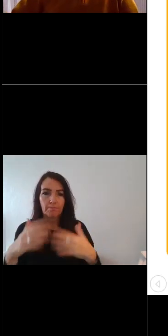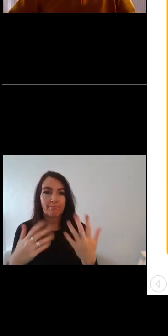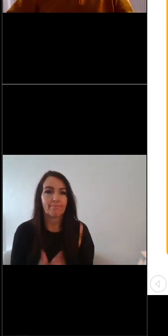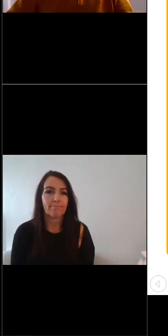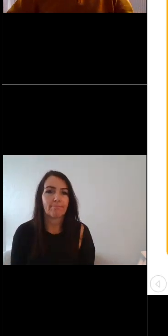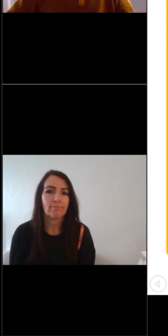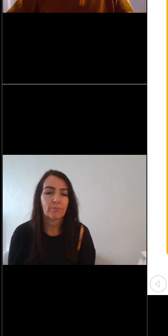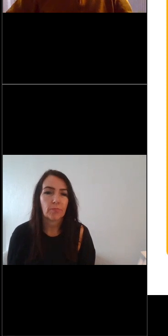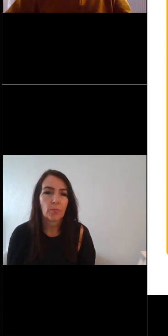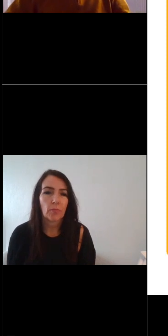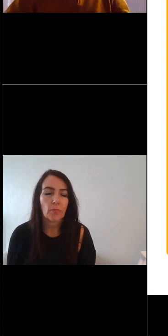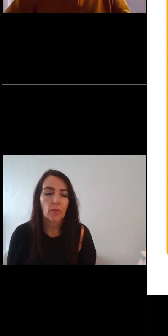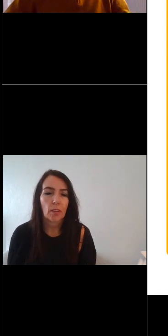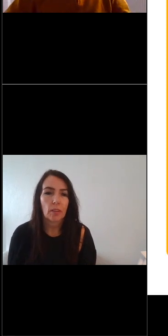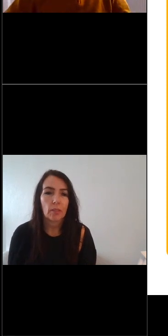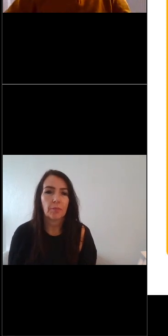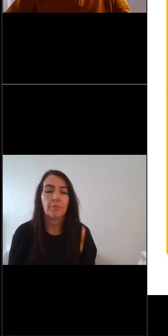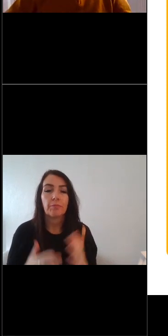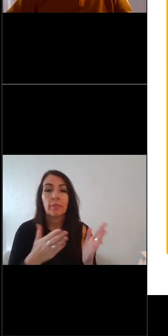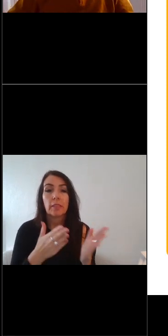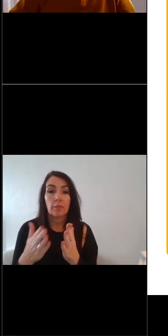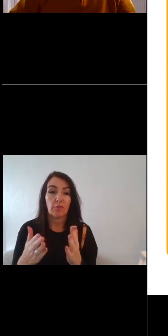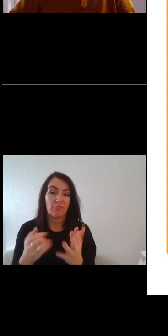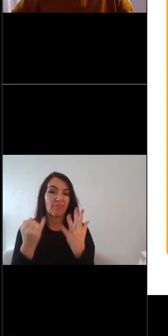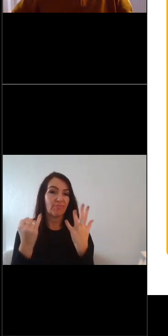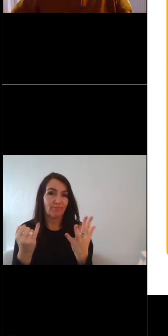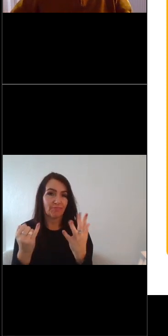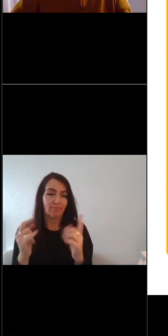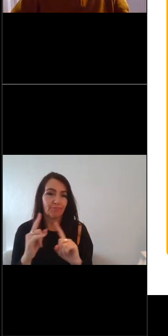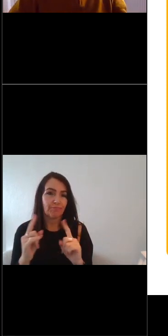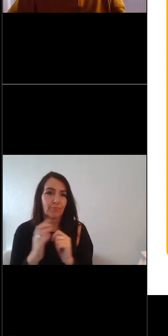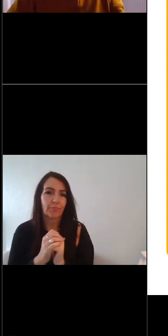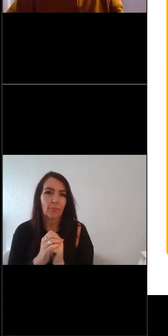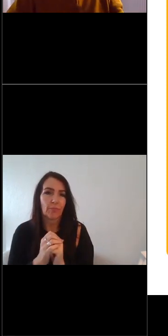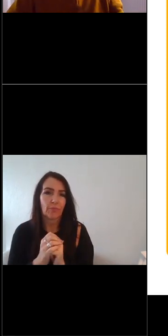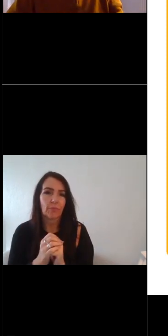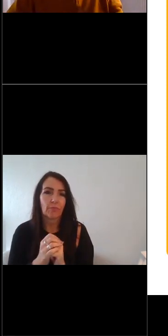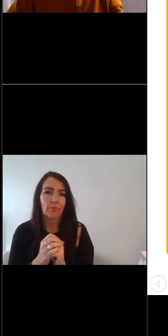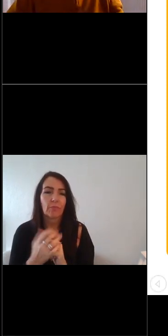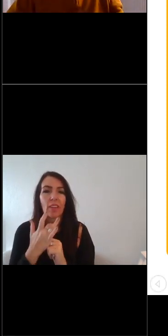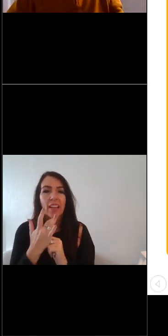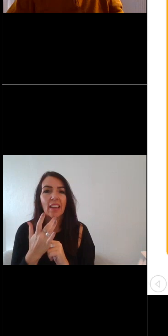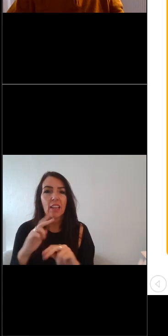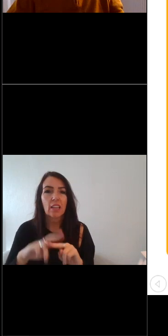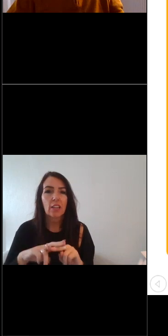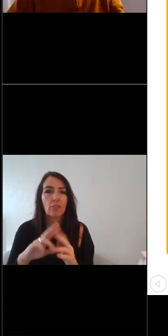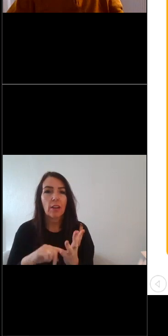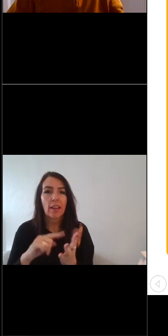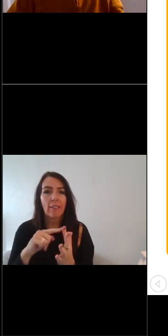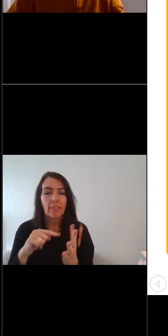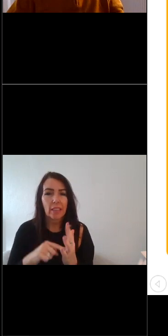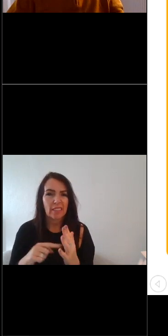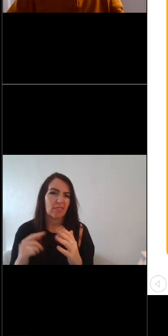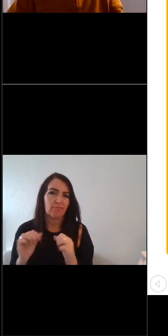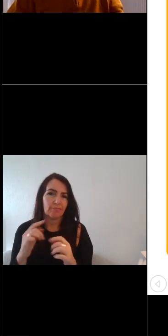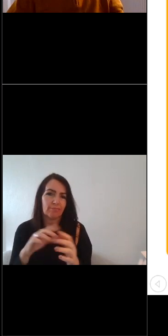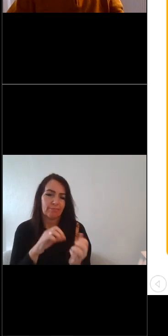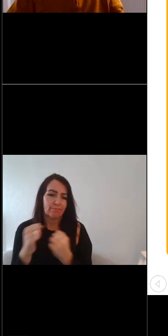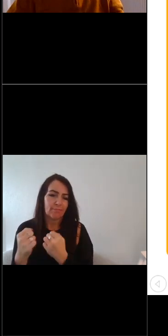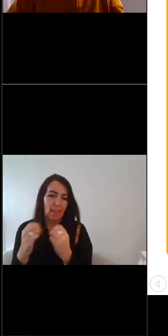Moving away from directly operated fleets, there's grey fleet and salary sacrifice, all do contribute